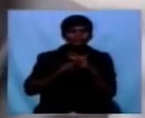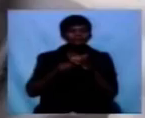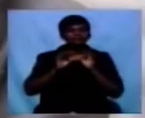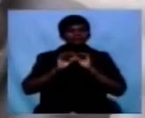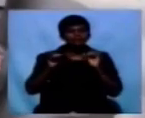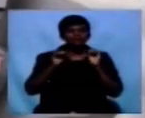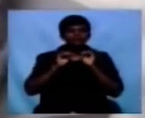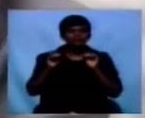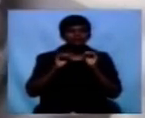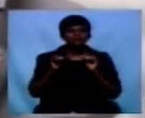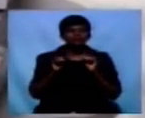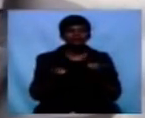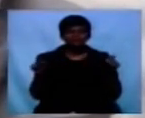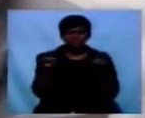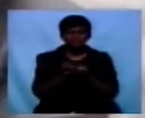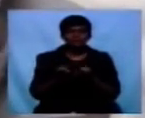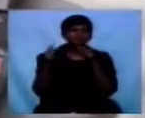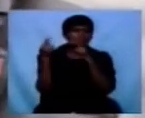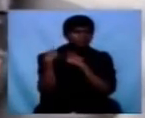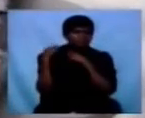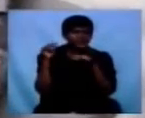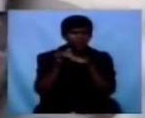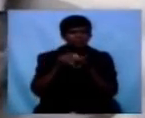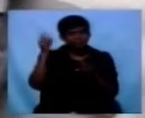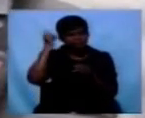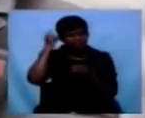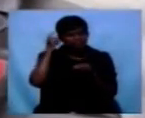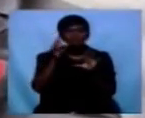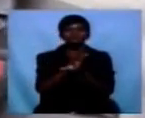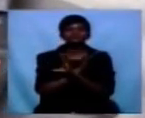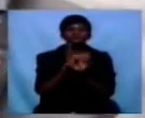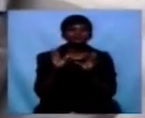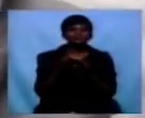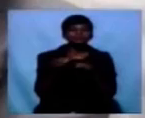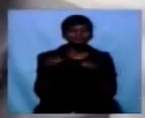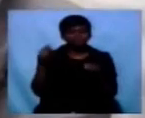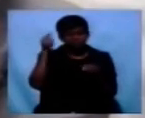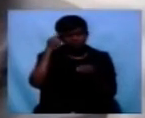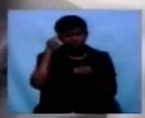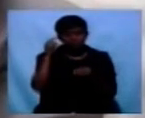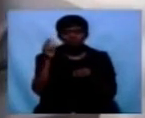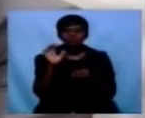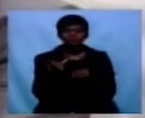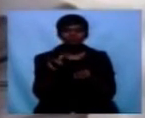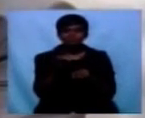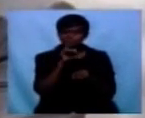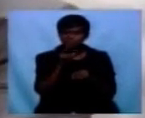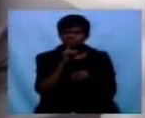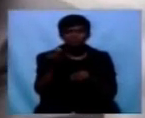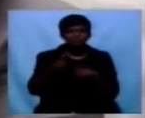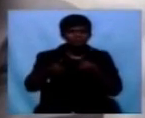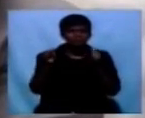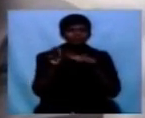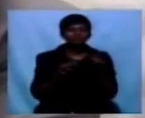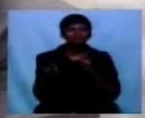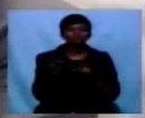inculcating the sense of responsibility in the minds of Zambians that BOM or government, it is themselves the